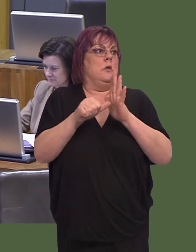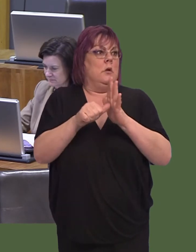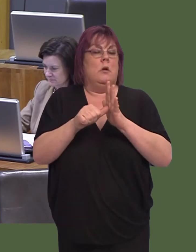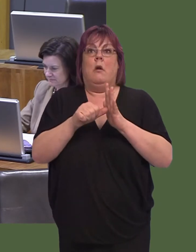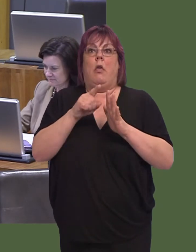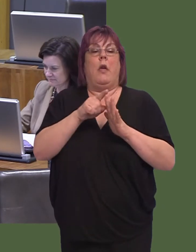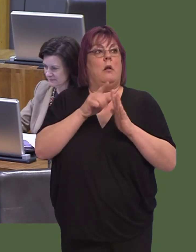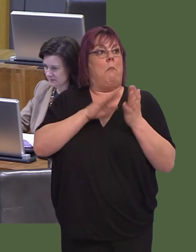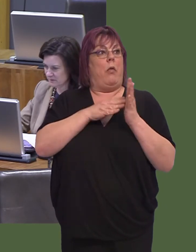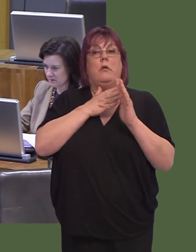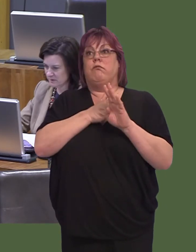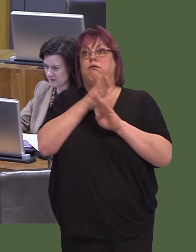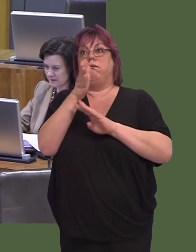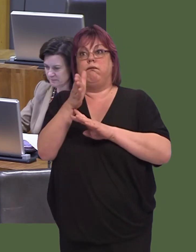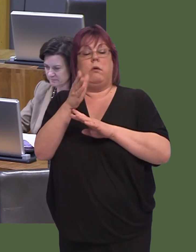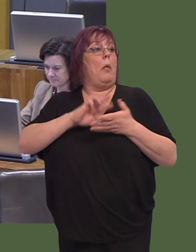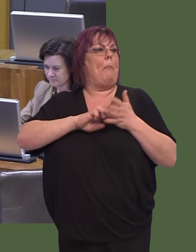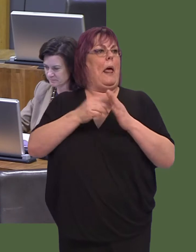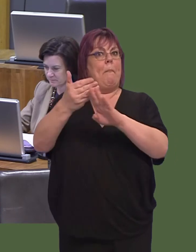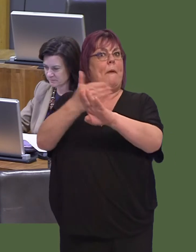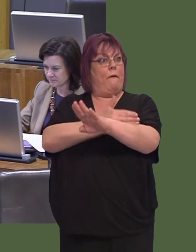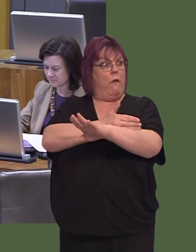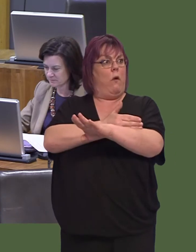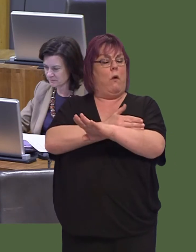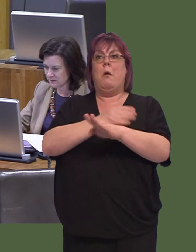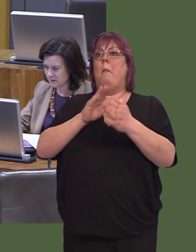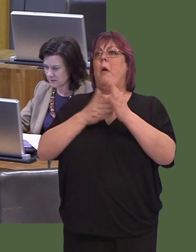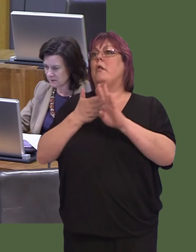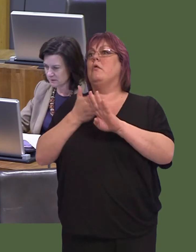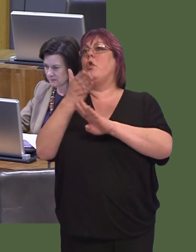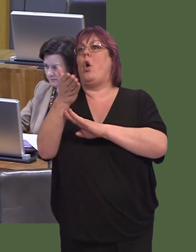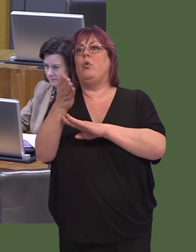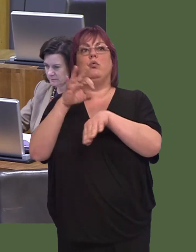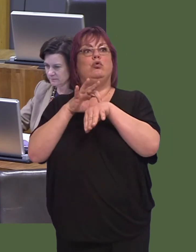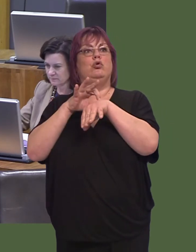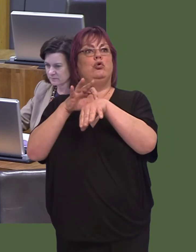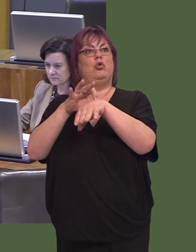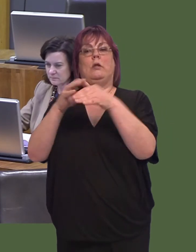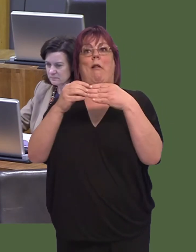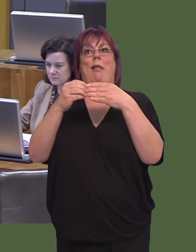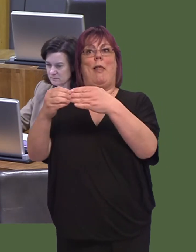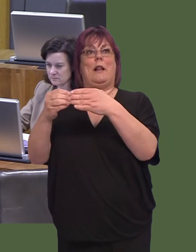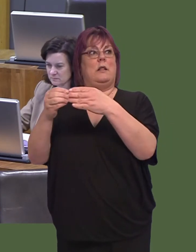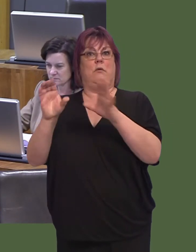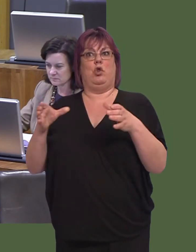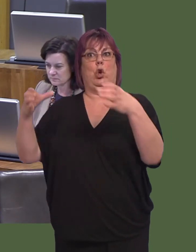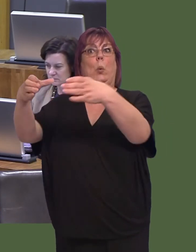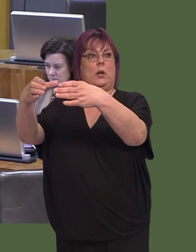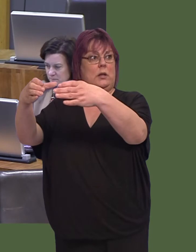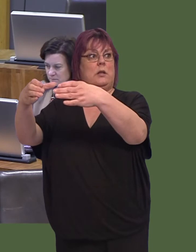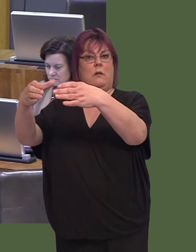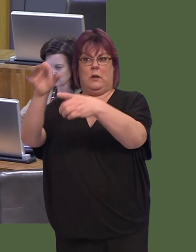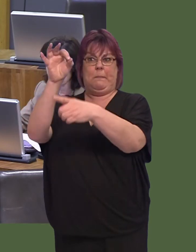then of course mothers are usually planned. Actually, this is usually planned. Mothers are taken to maternity units that have